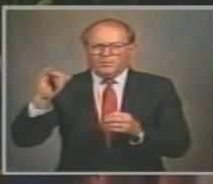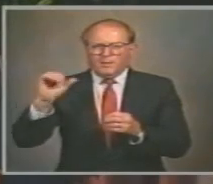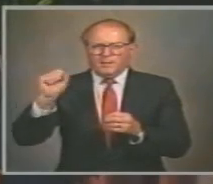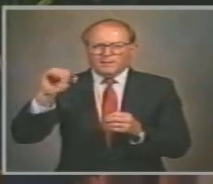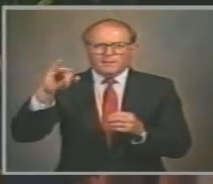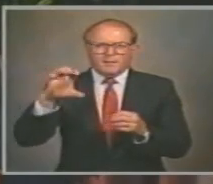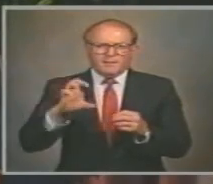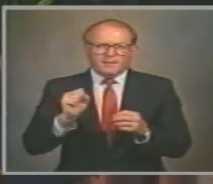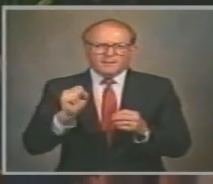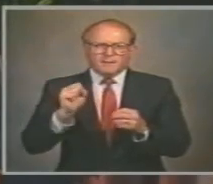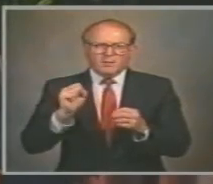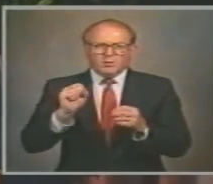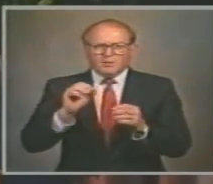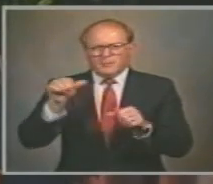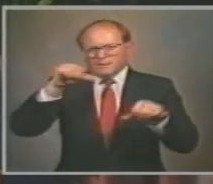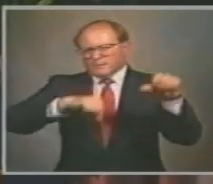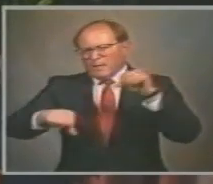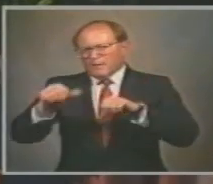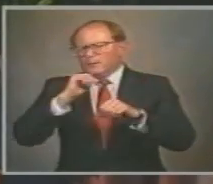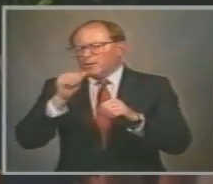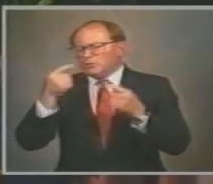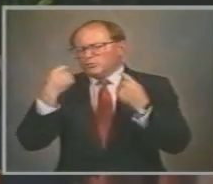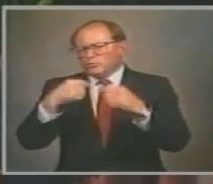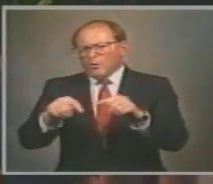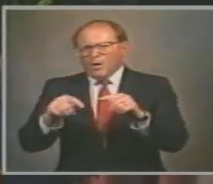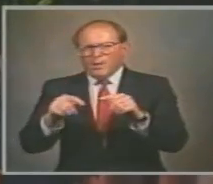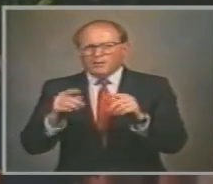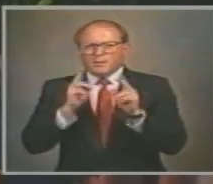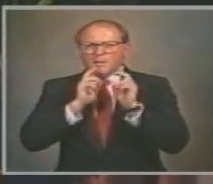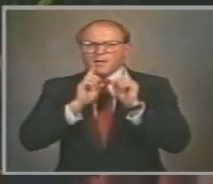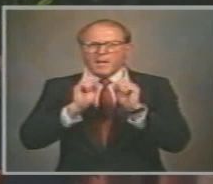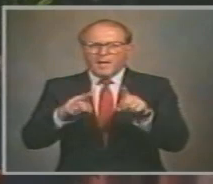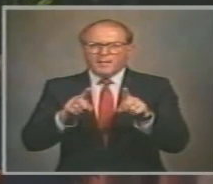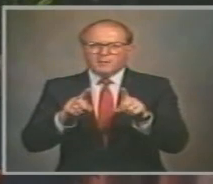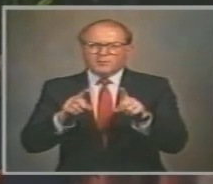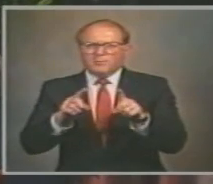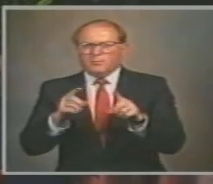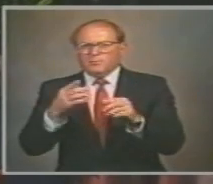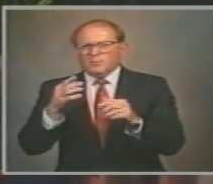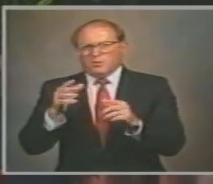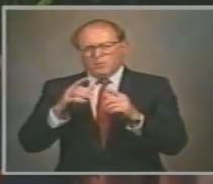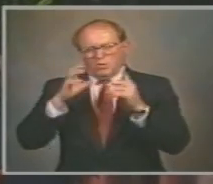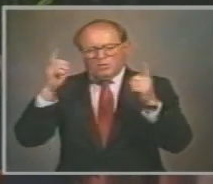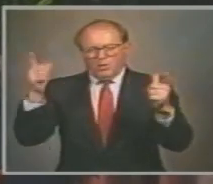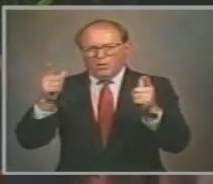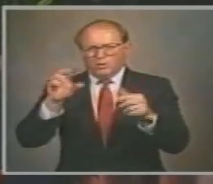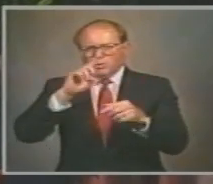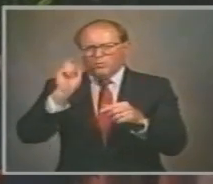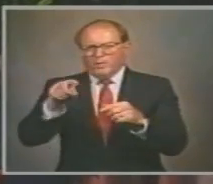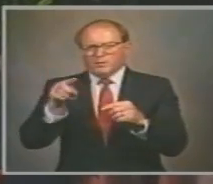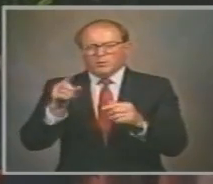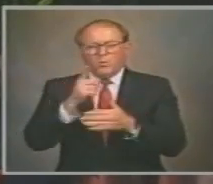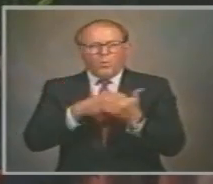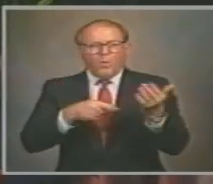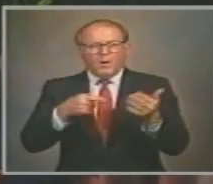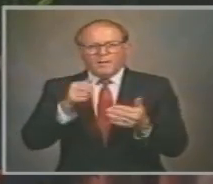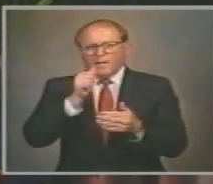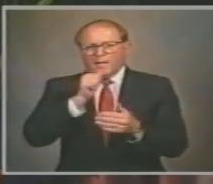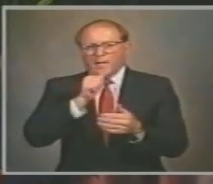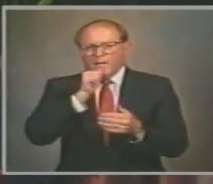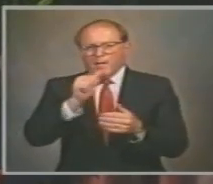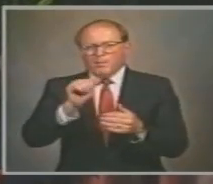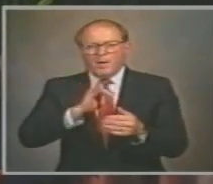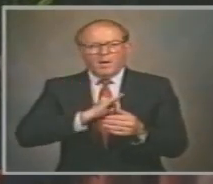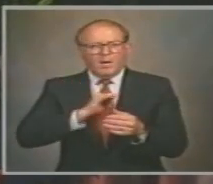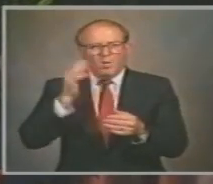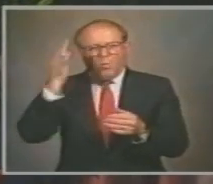makes no attempt to answer, does not even ask the big questions, what am I, why am I here,